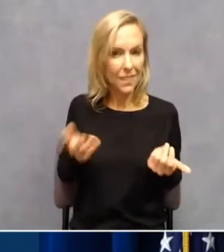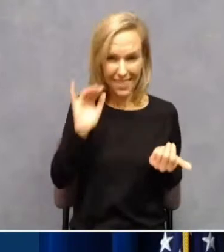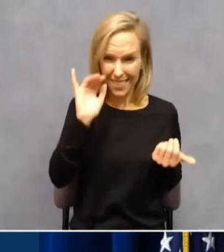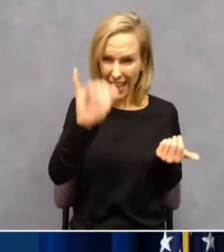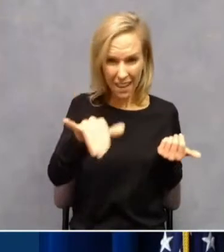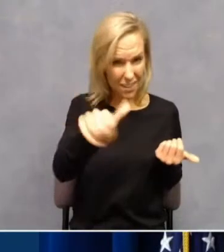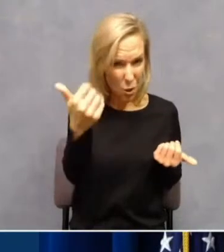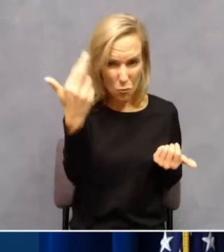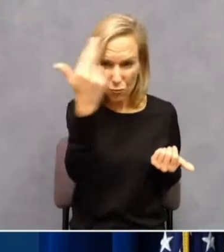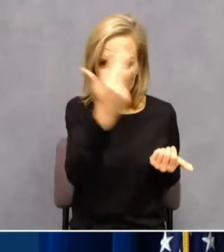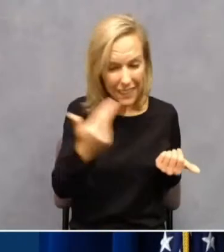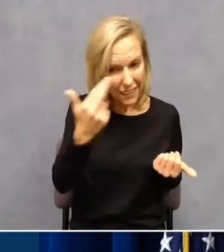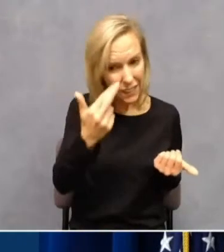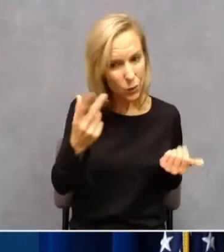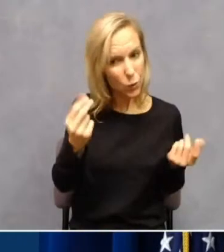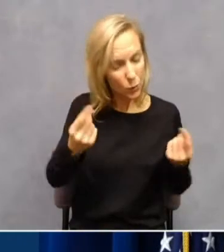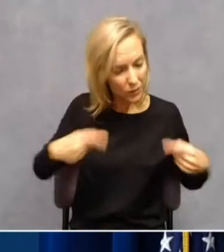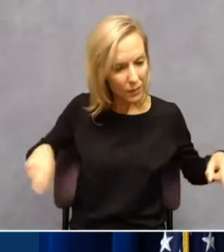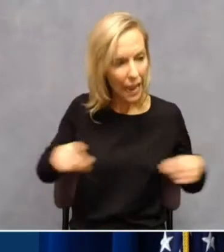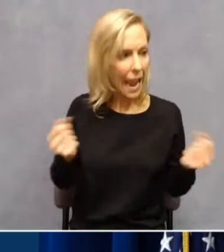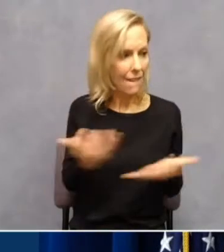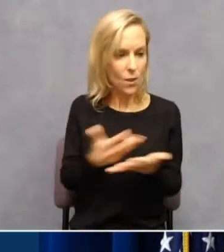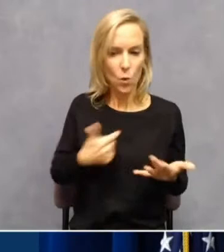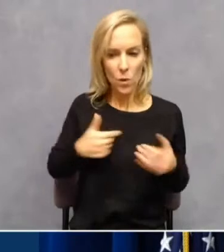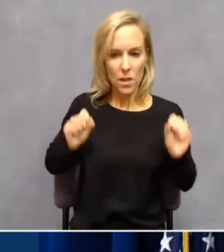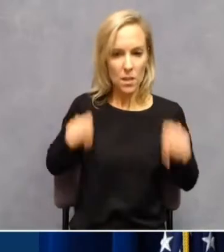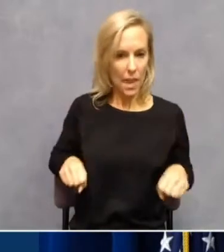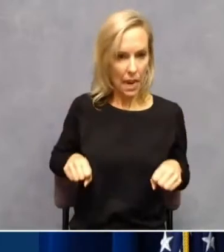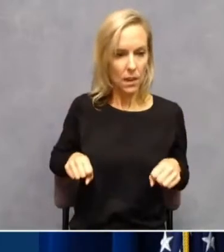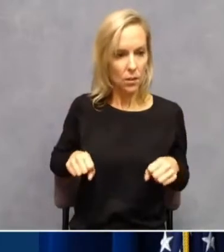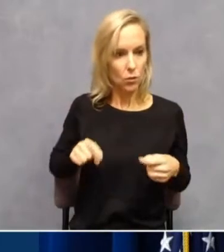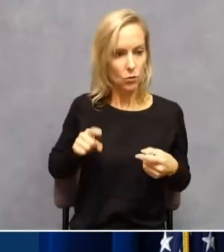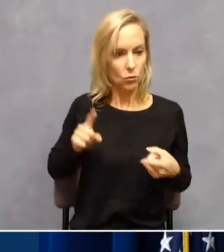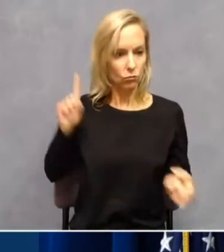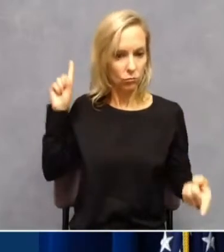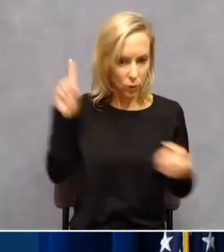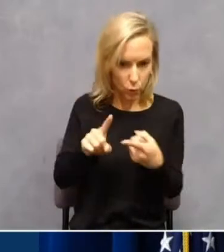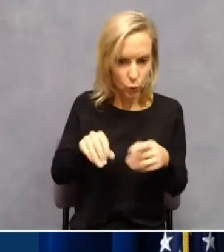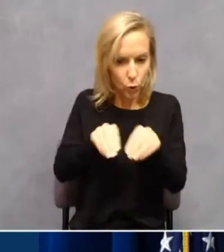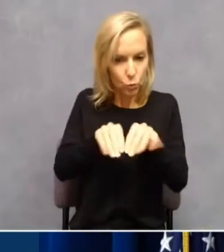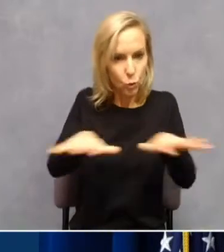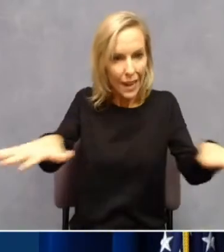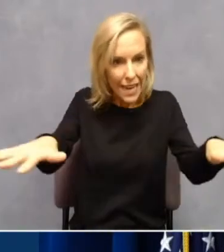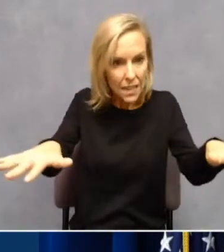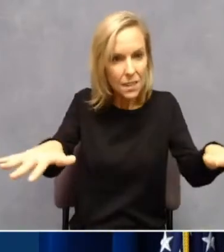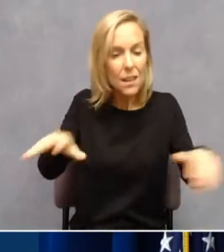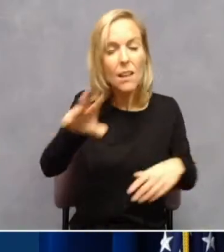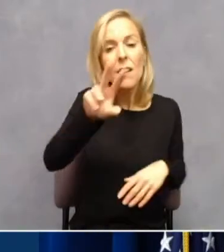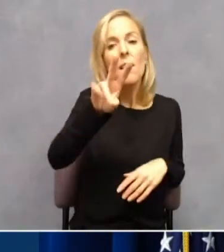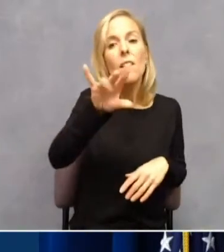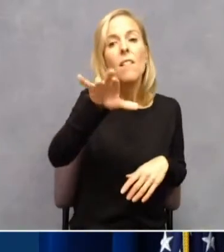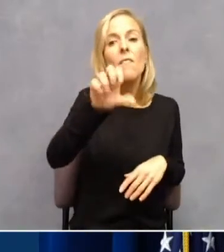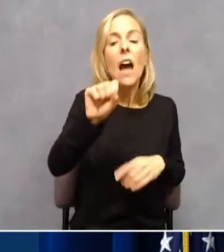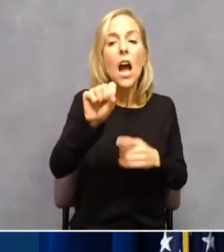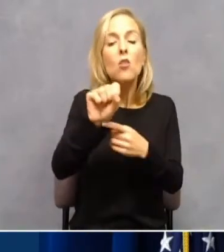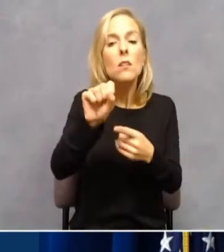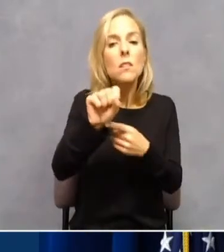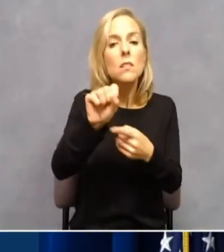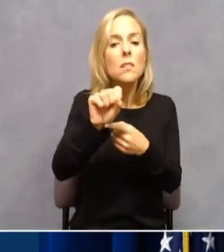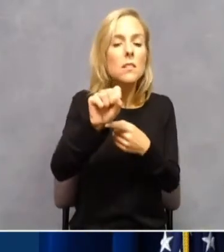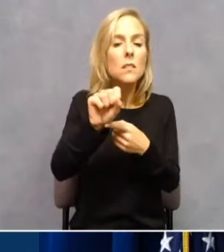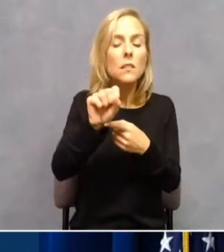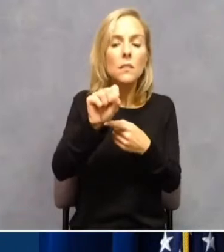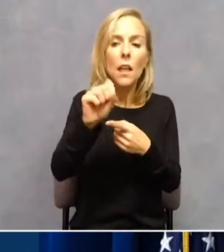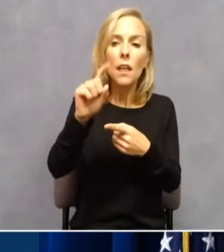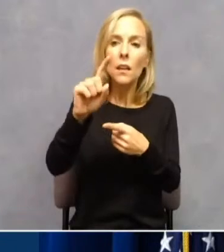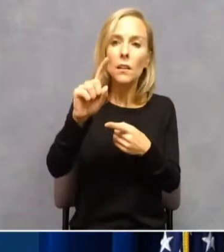sure that we're doing everything we can to stop the spread of this, because the virus doesn't arise in one of these centers. It is